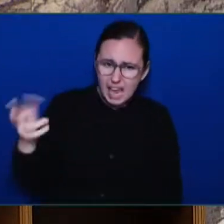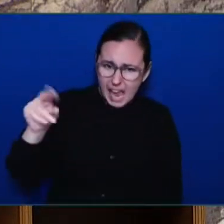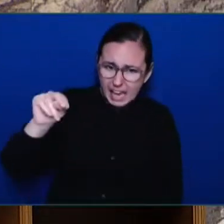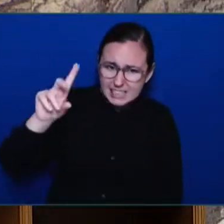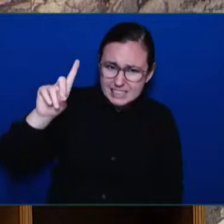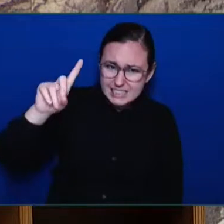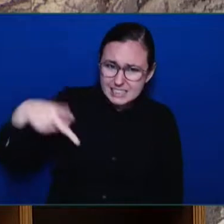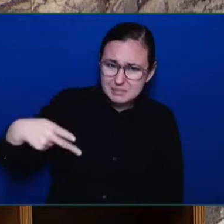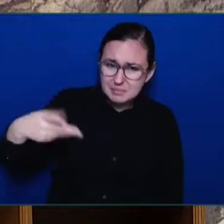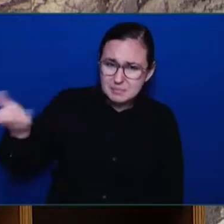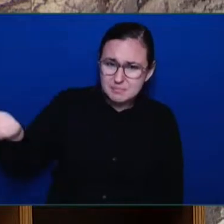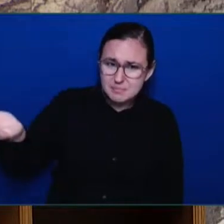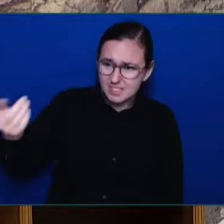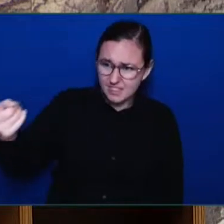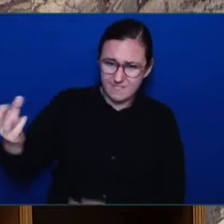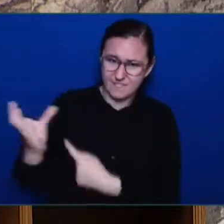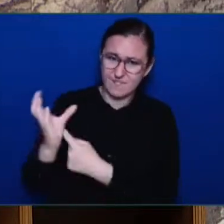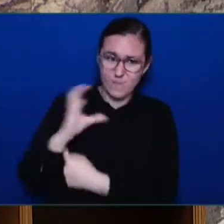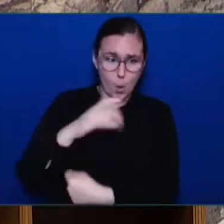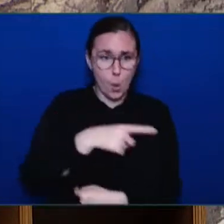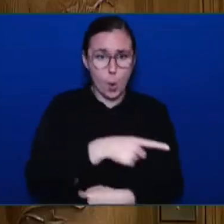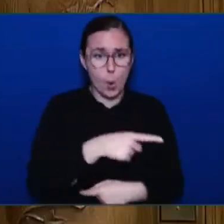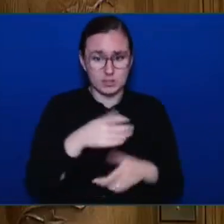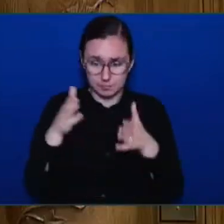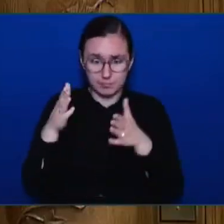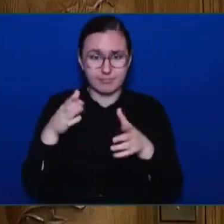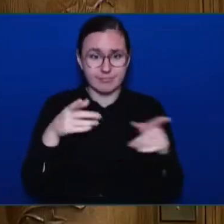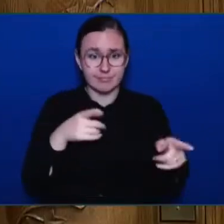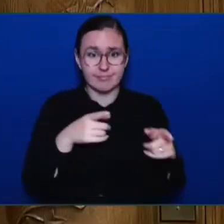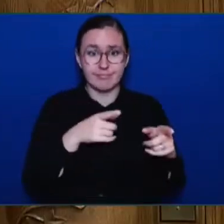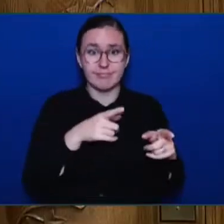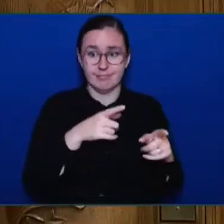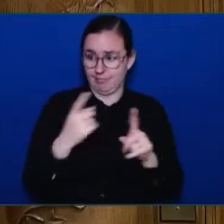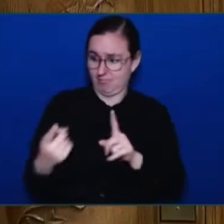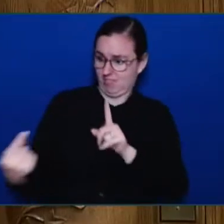them without any support?